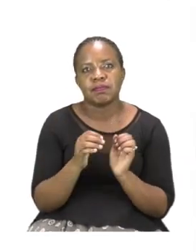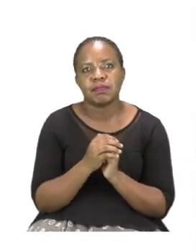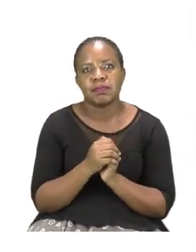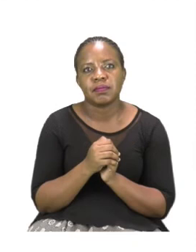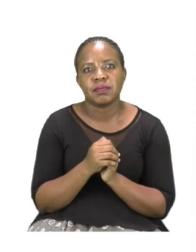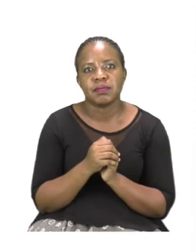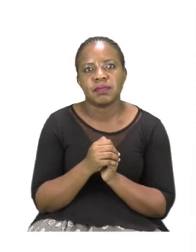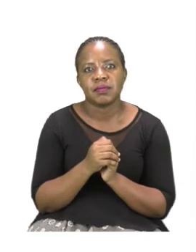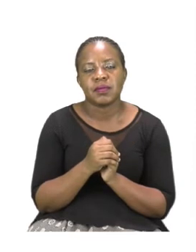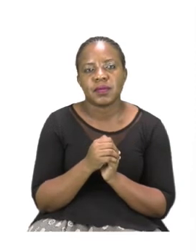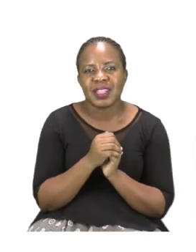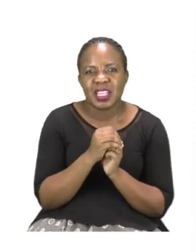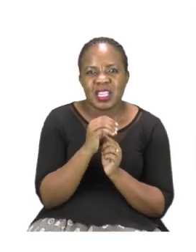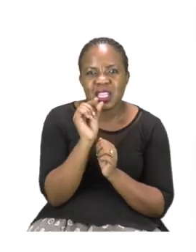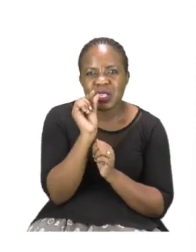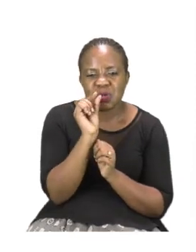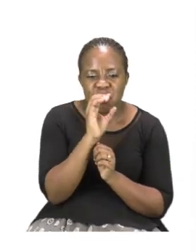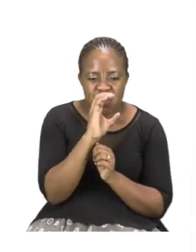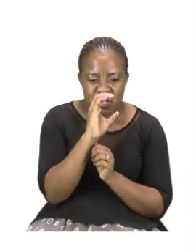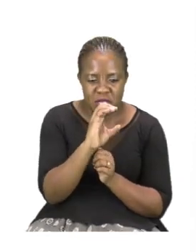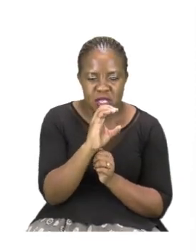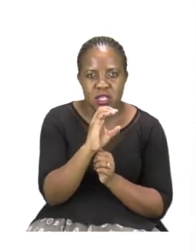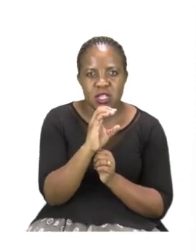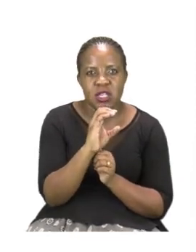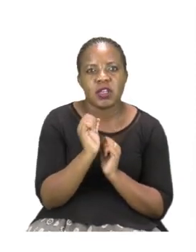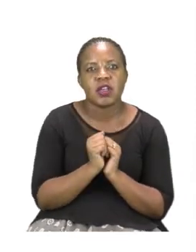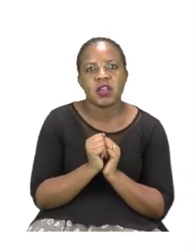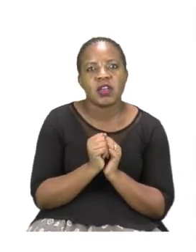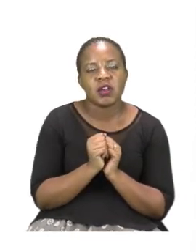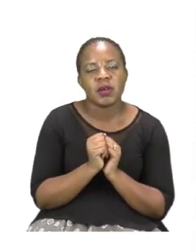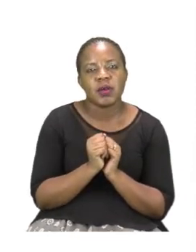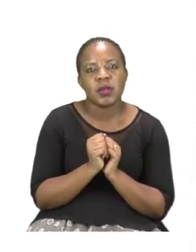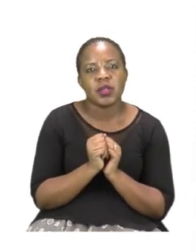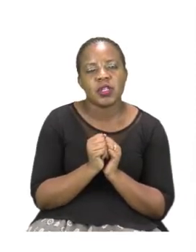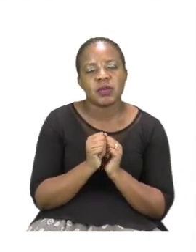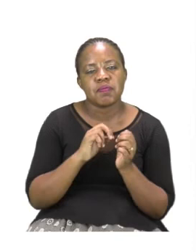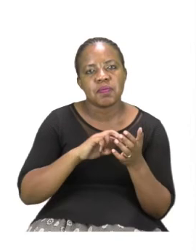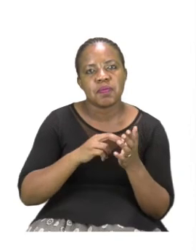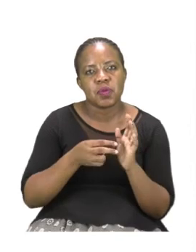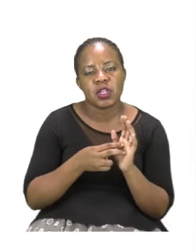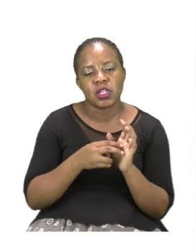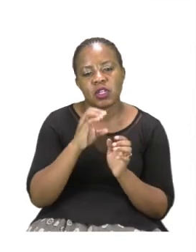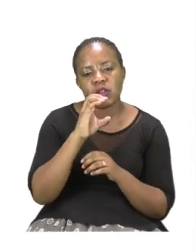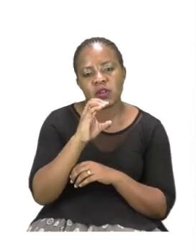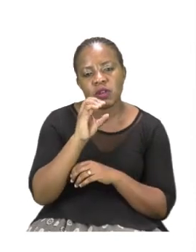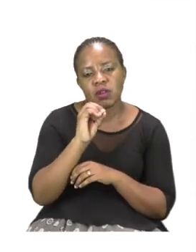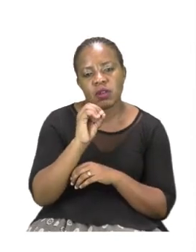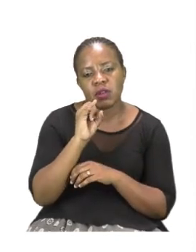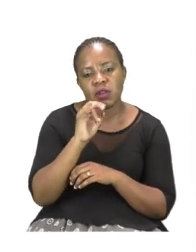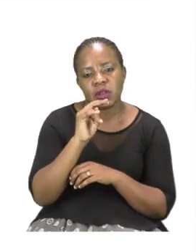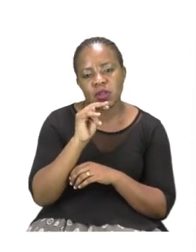the coin, the cents. That is the value. So the N is for